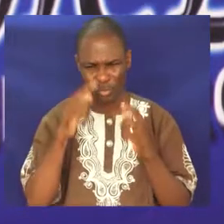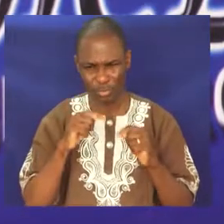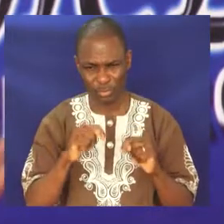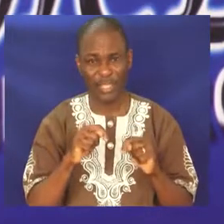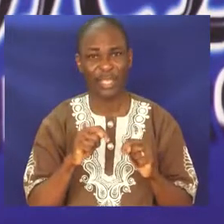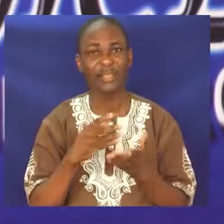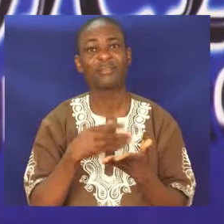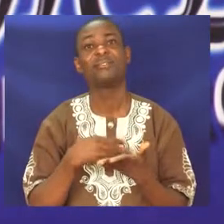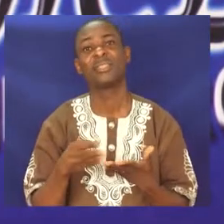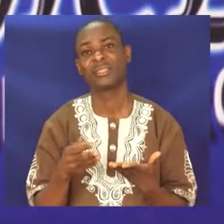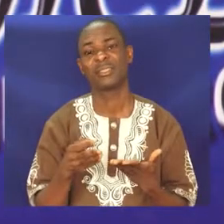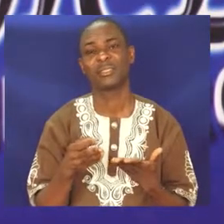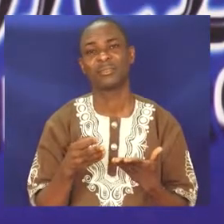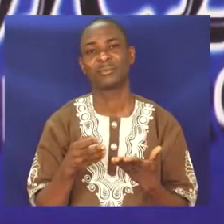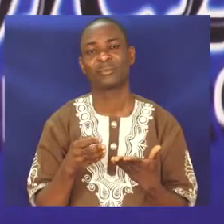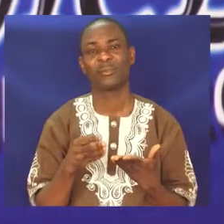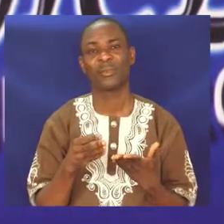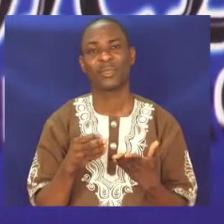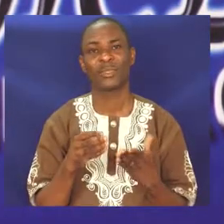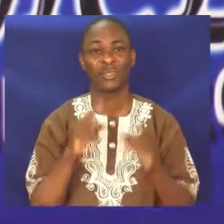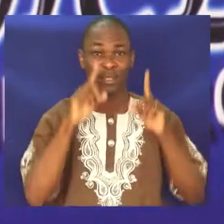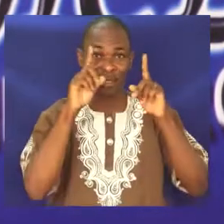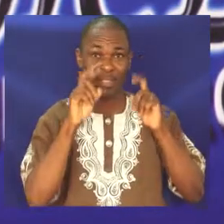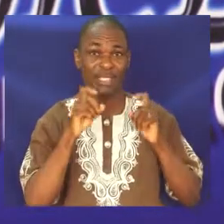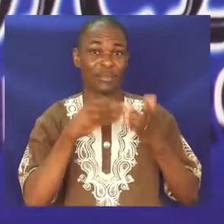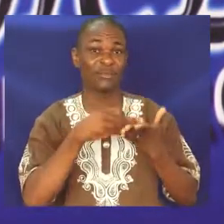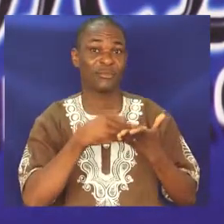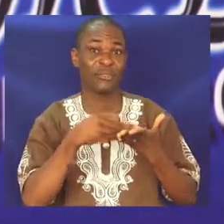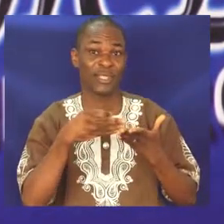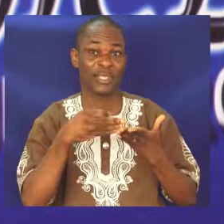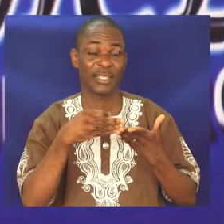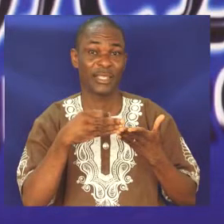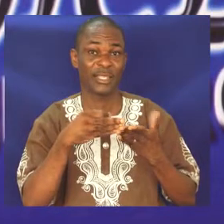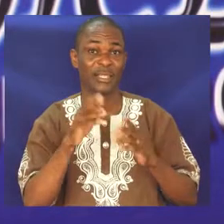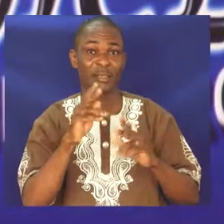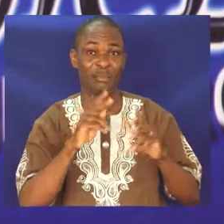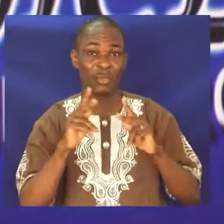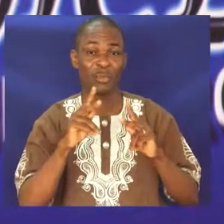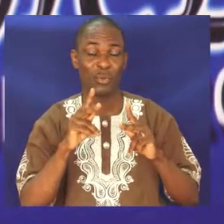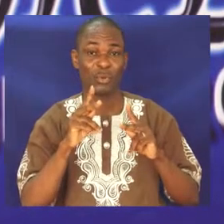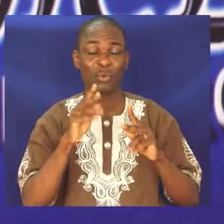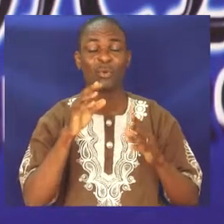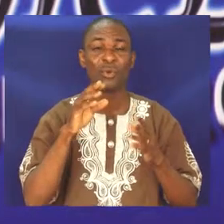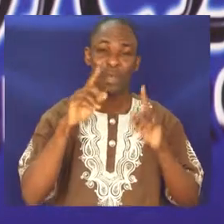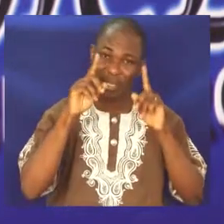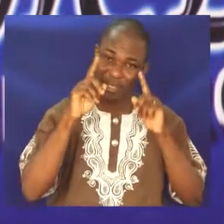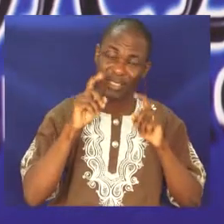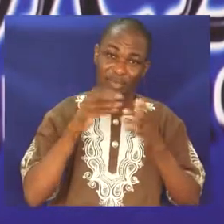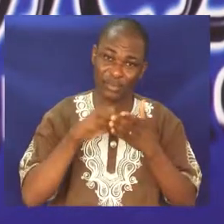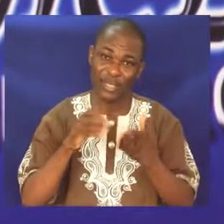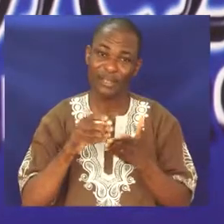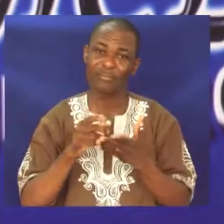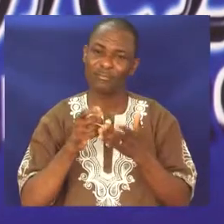examination a wo koyo ye a wo fail ye no se enkrofo eye remedials no ono de fail ba ko fail